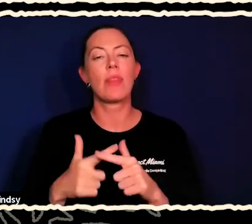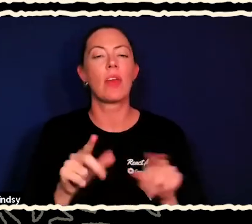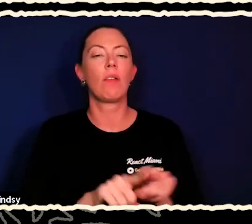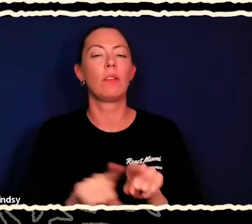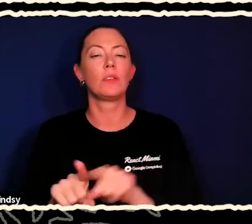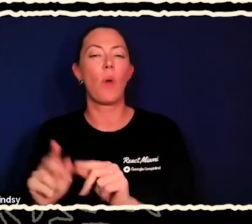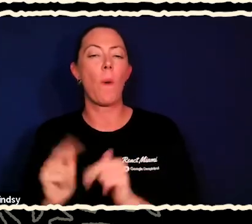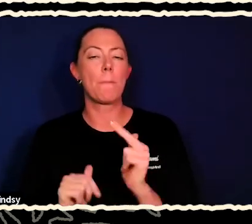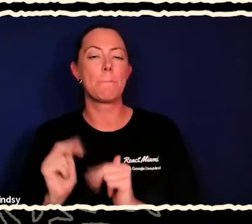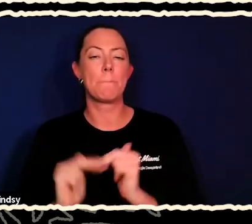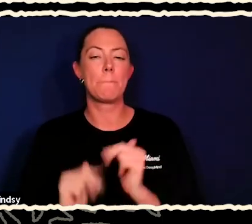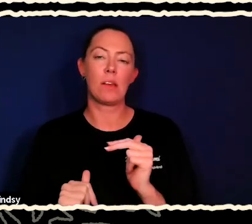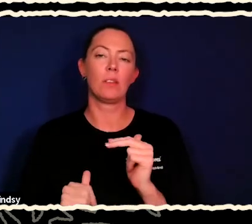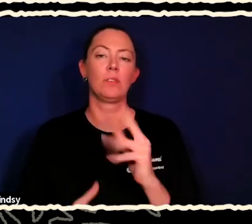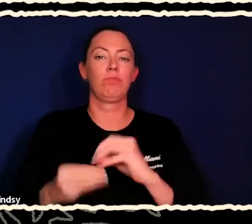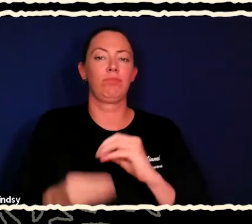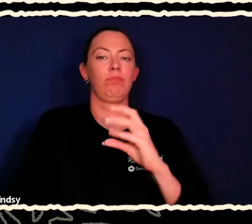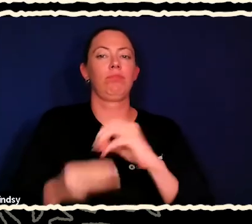optimized for the long term.